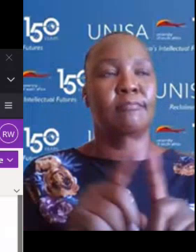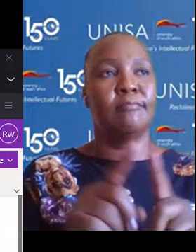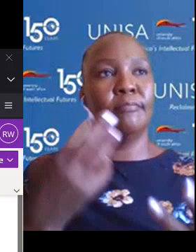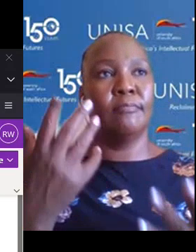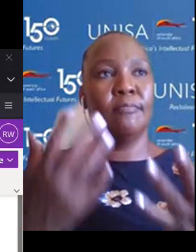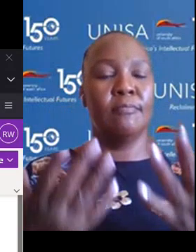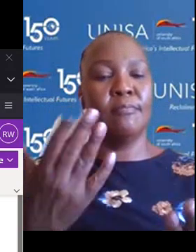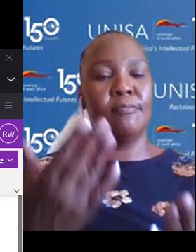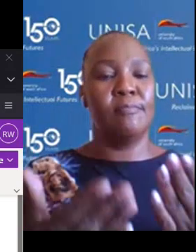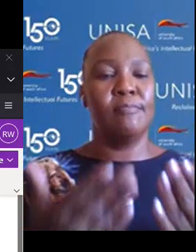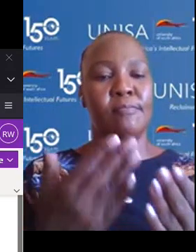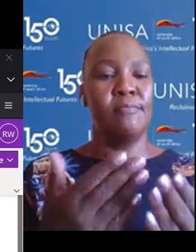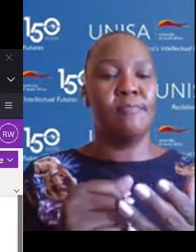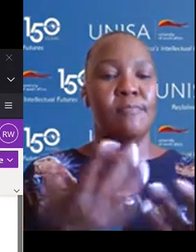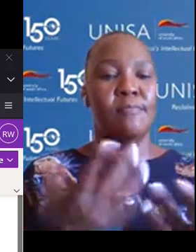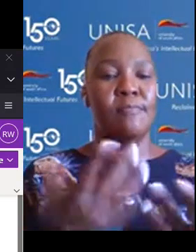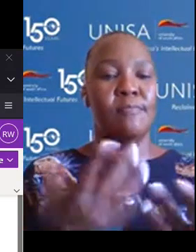do a real one.